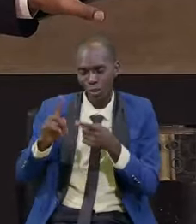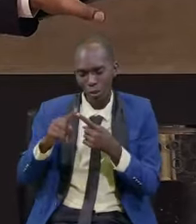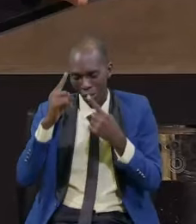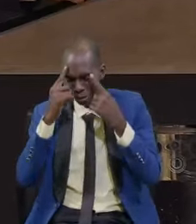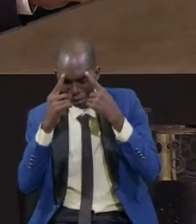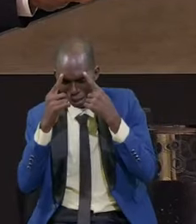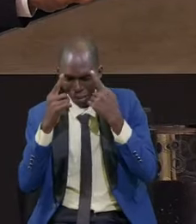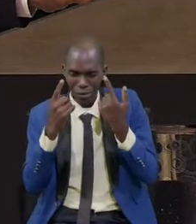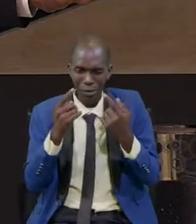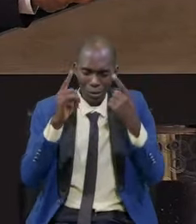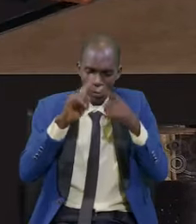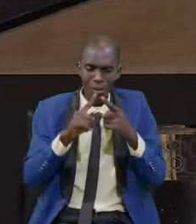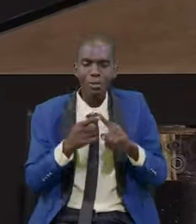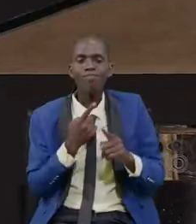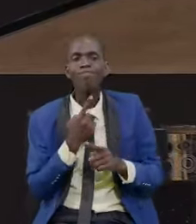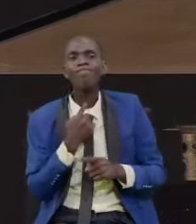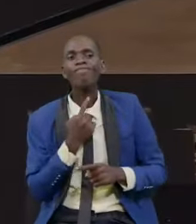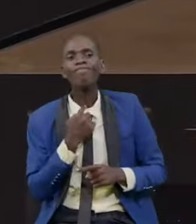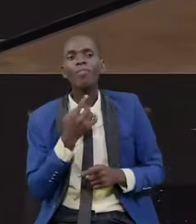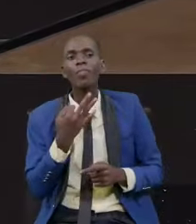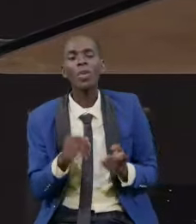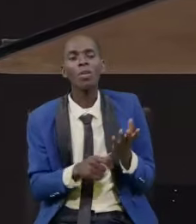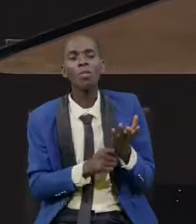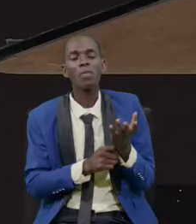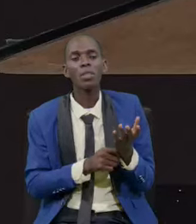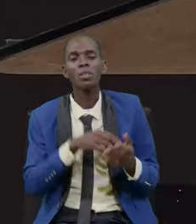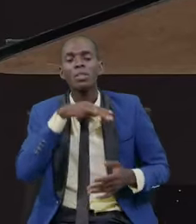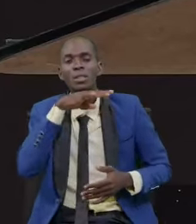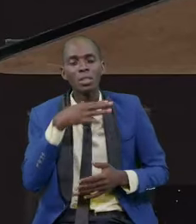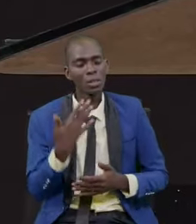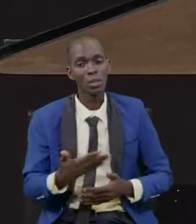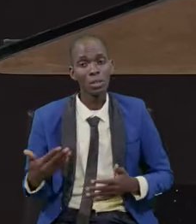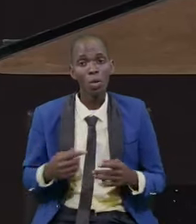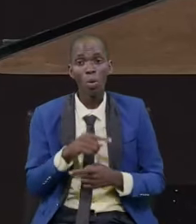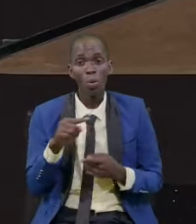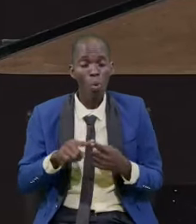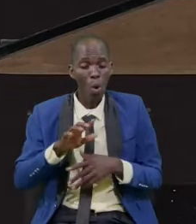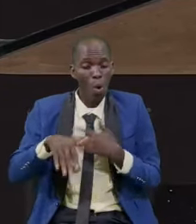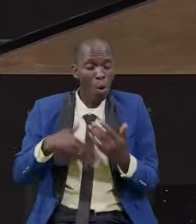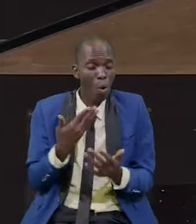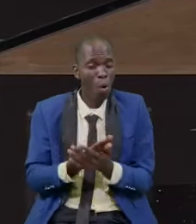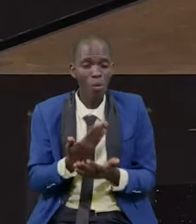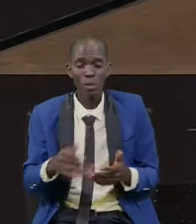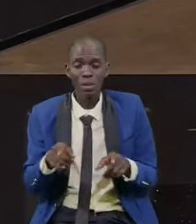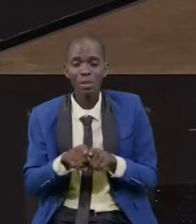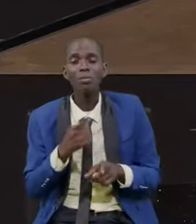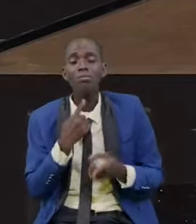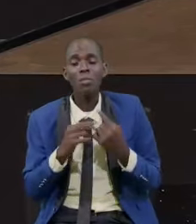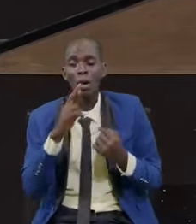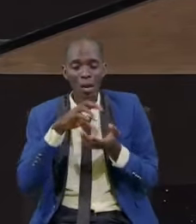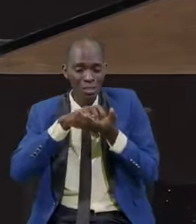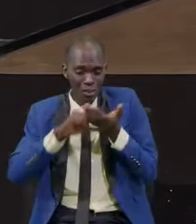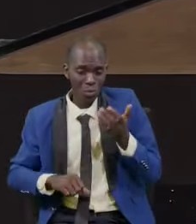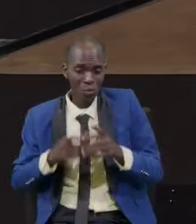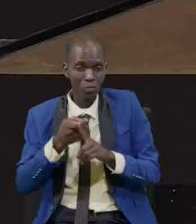of fleshly activity. When all those things are purged and taken away from the heart, then we